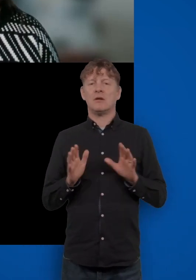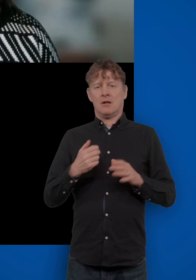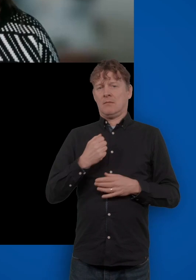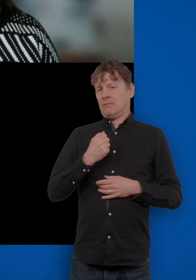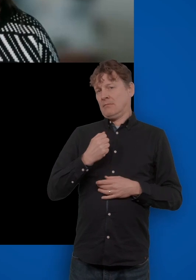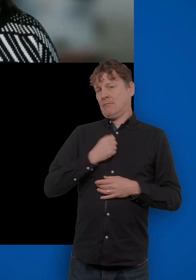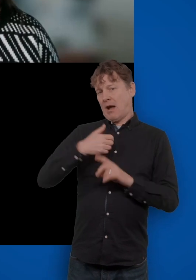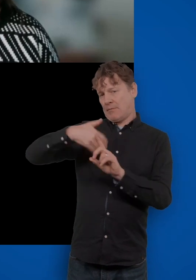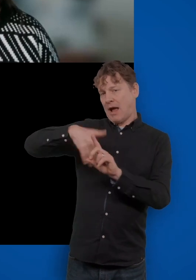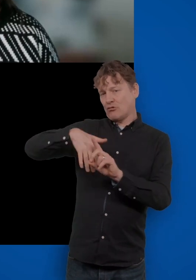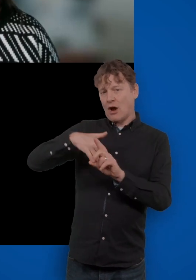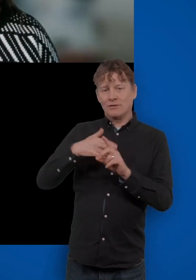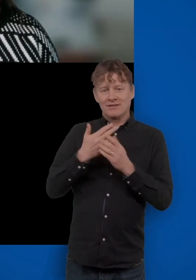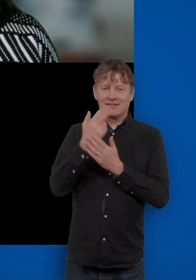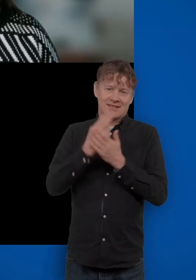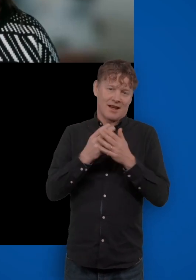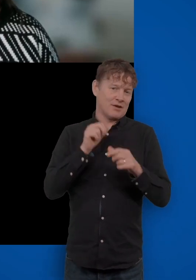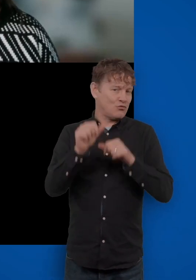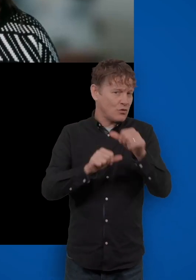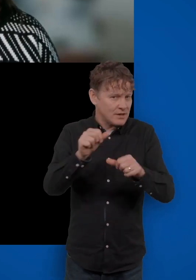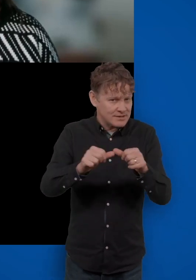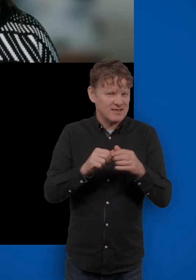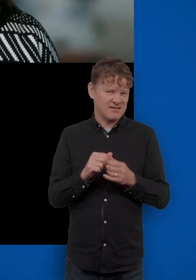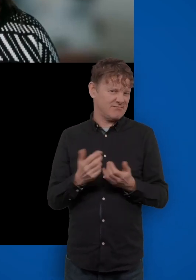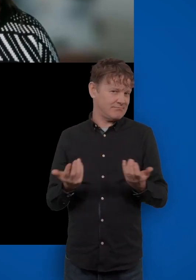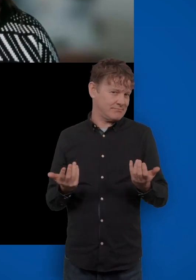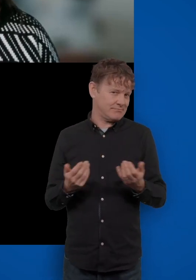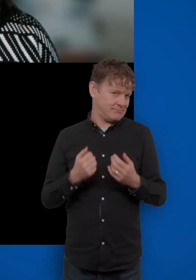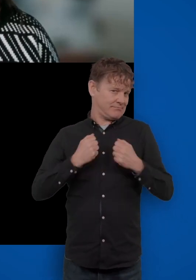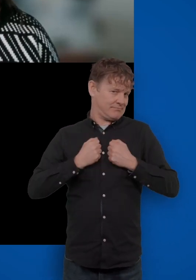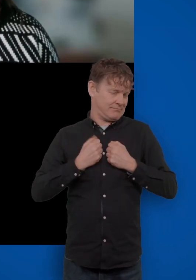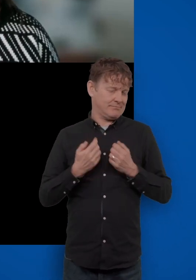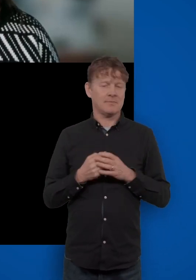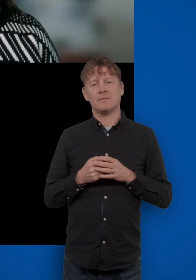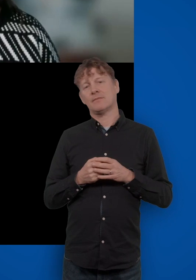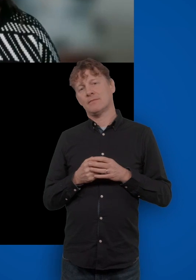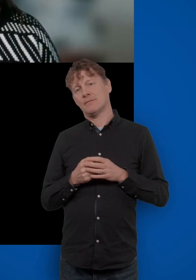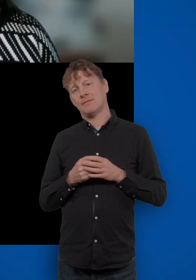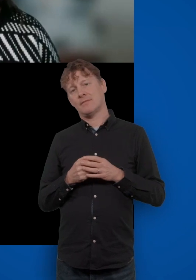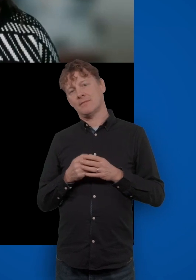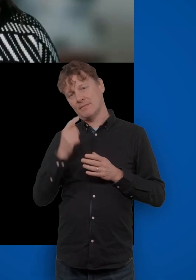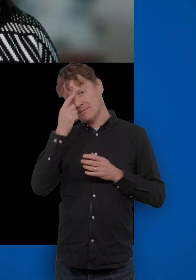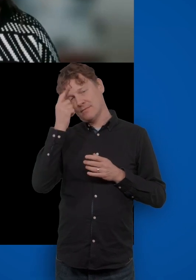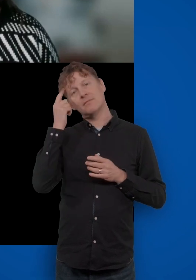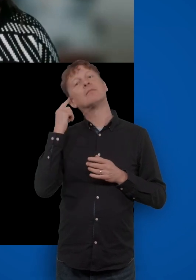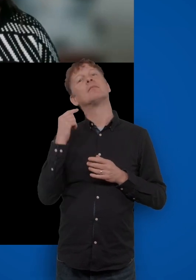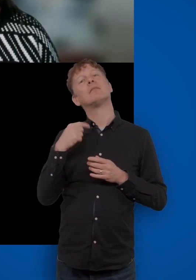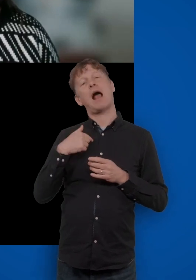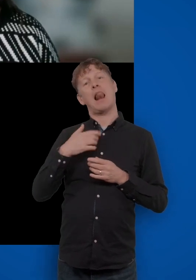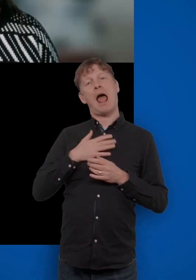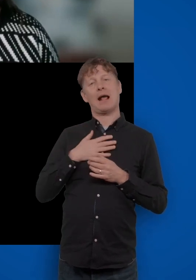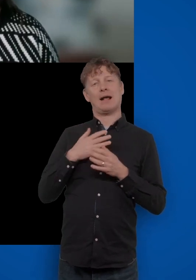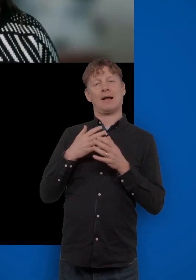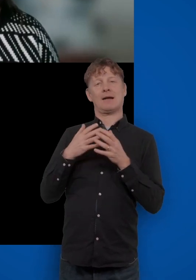basically my background is in designing processes and that kind of thing. And I really like things that feel kind